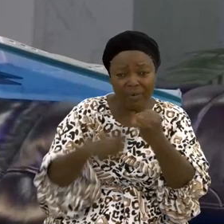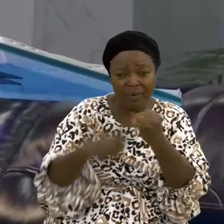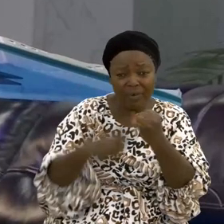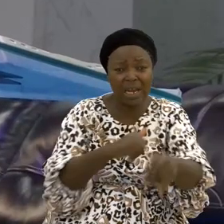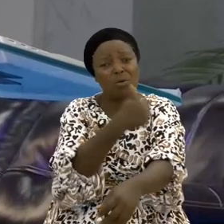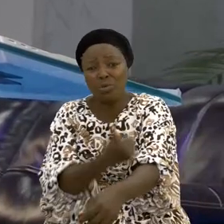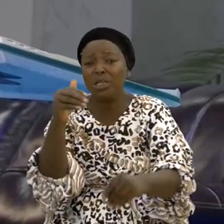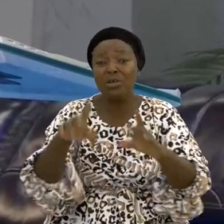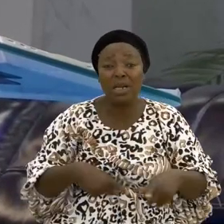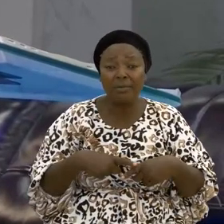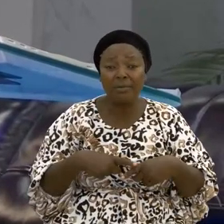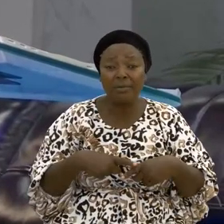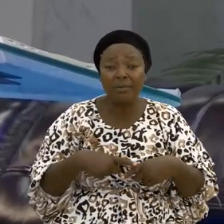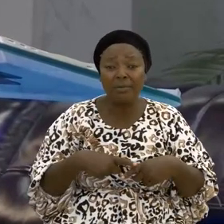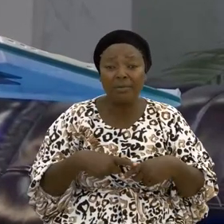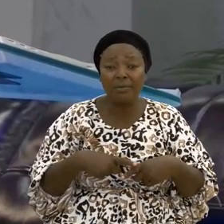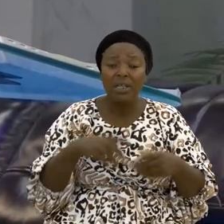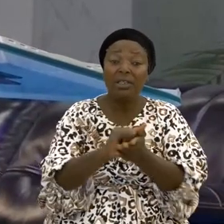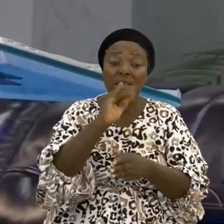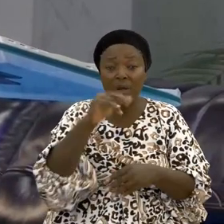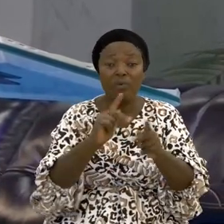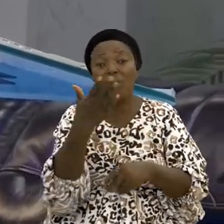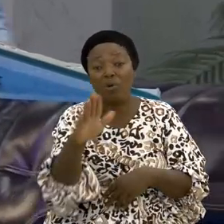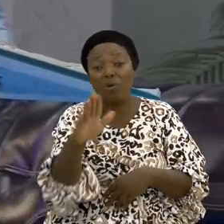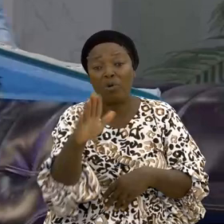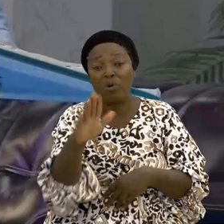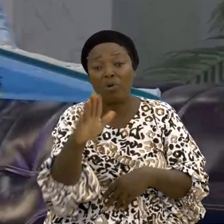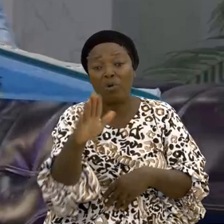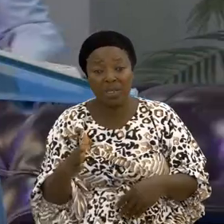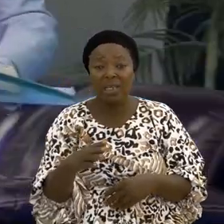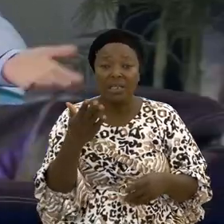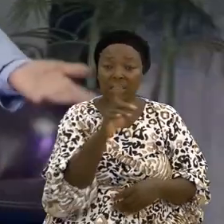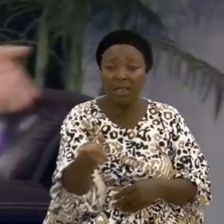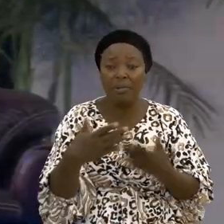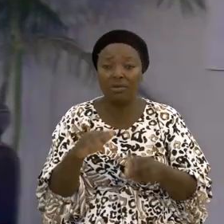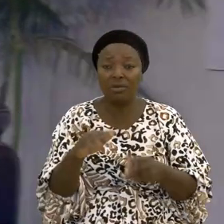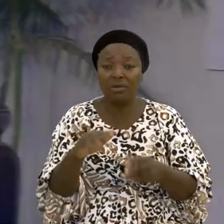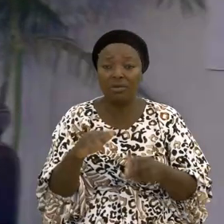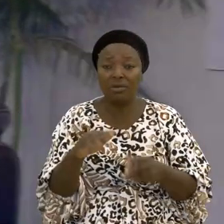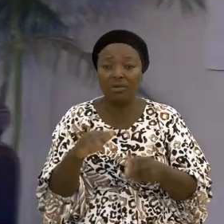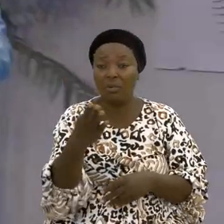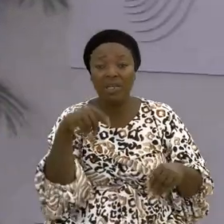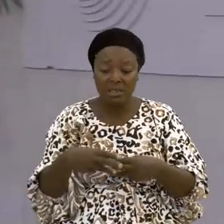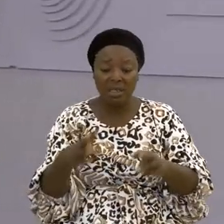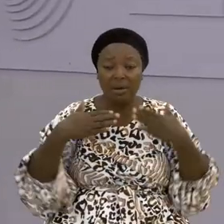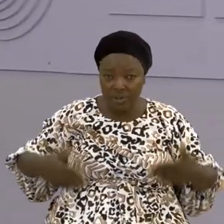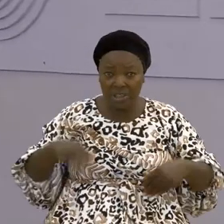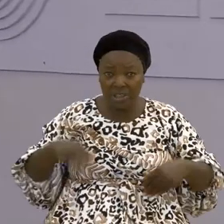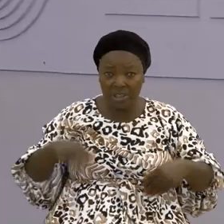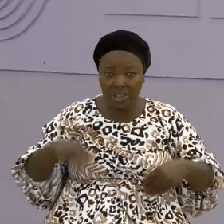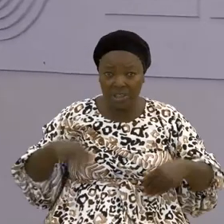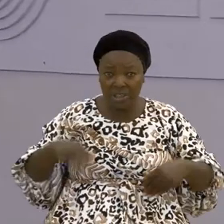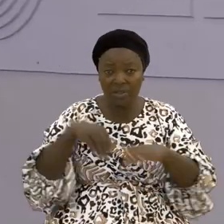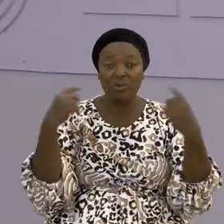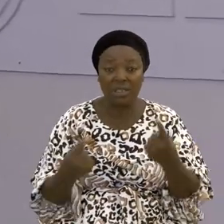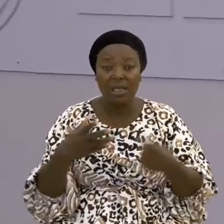authority in your life. That's how people compromise. They might compromise into selling their body into sinfulness.